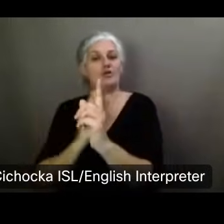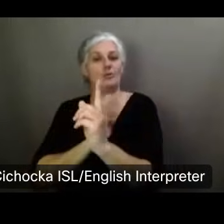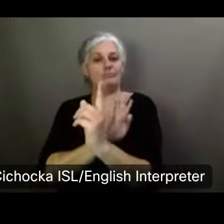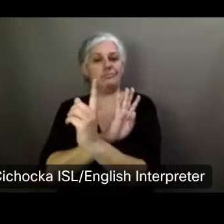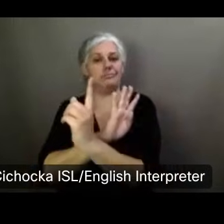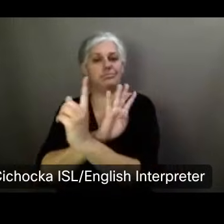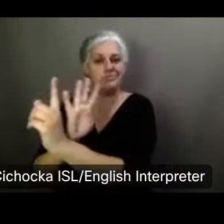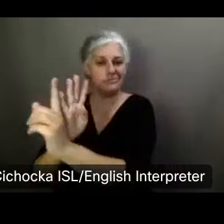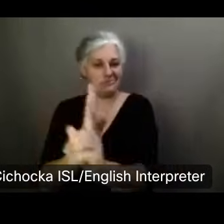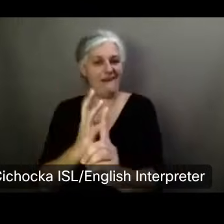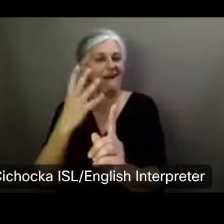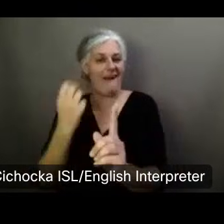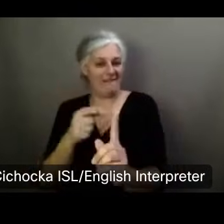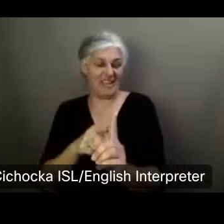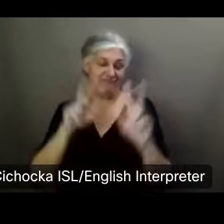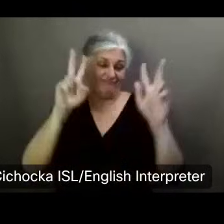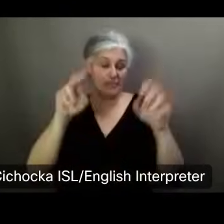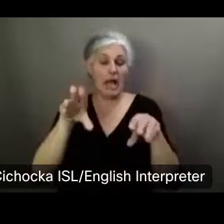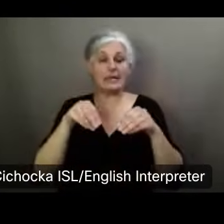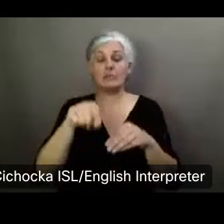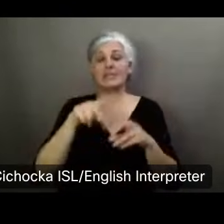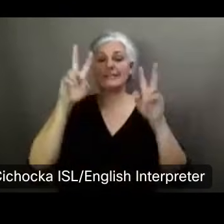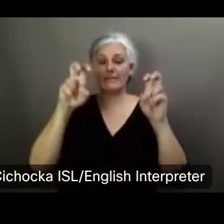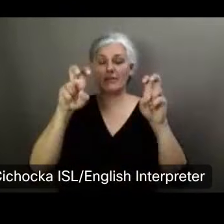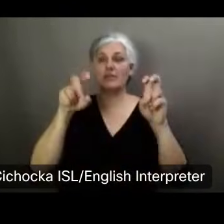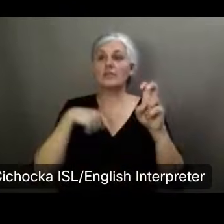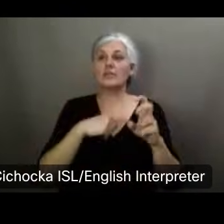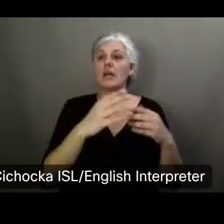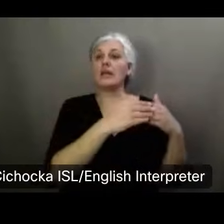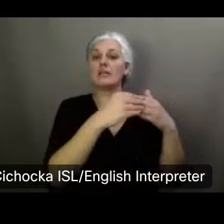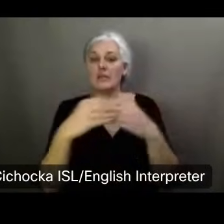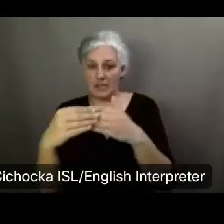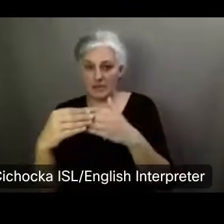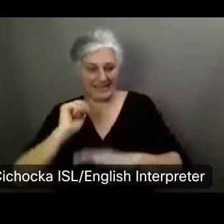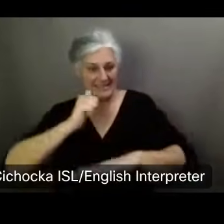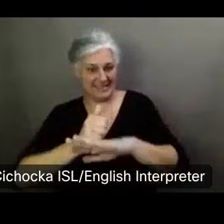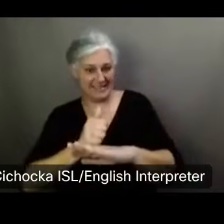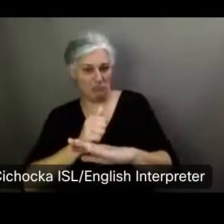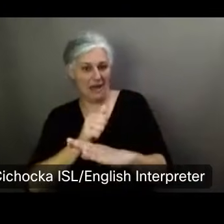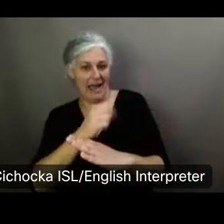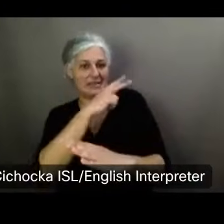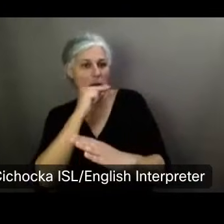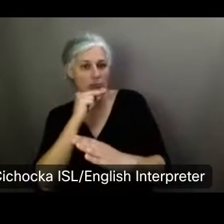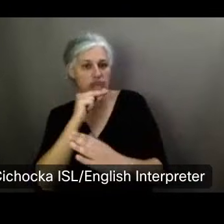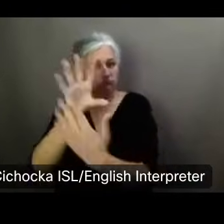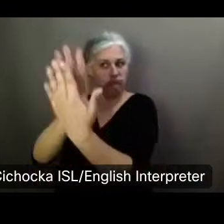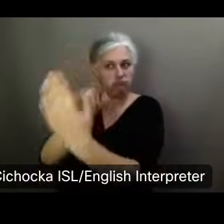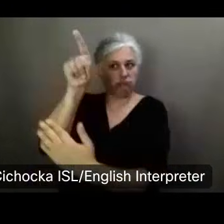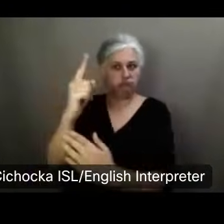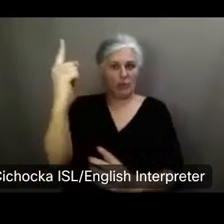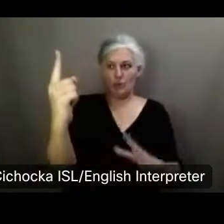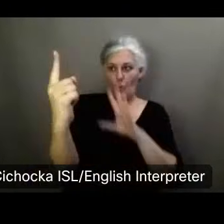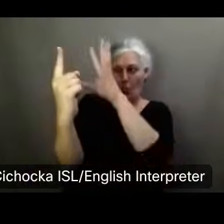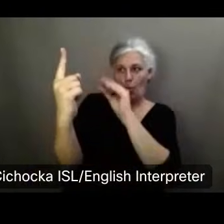you accept that definition, a leader can set per example, and followers will take from that